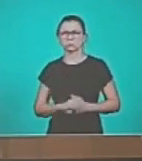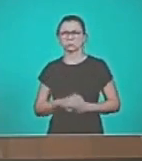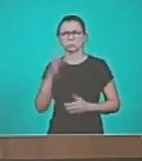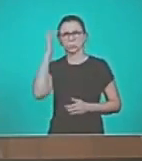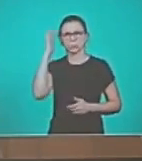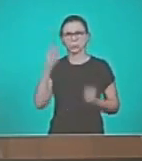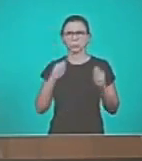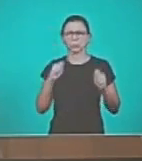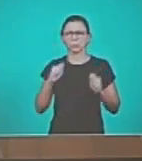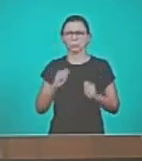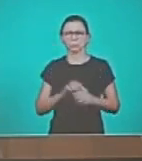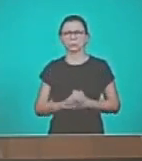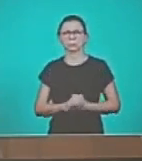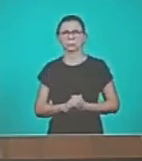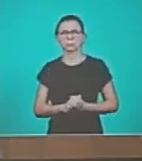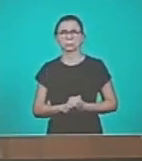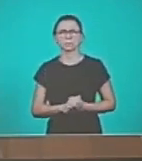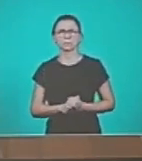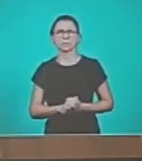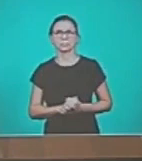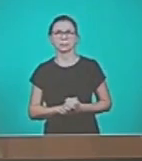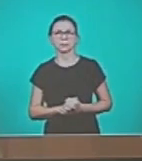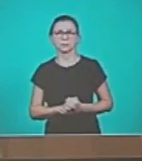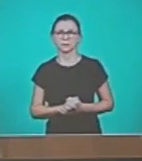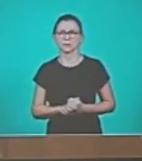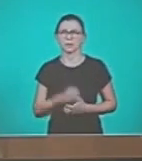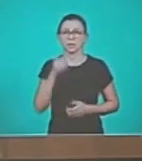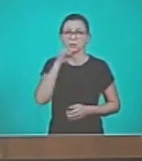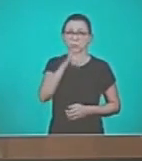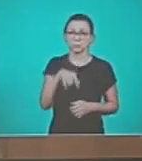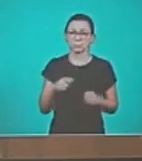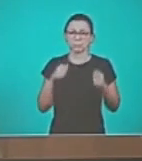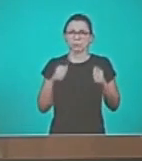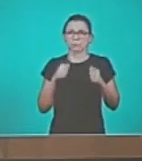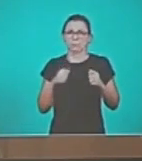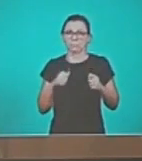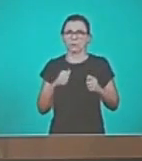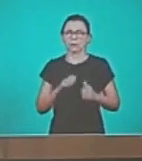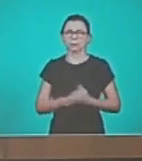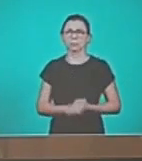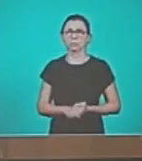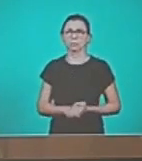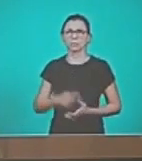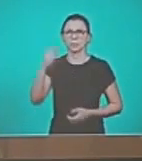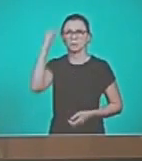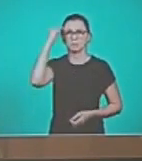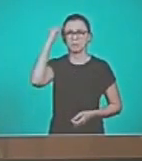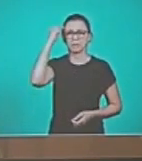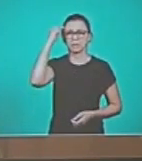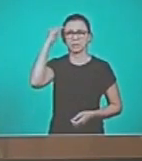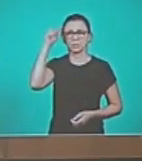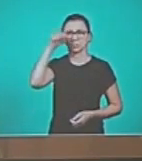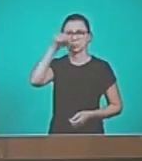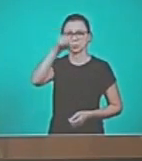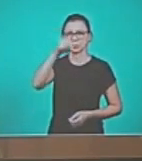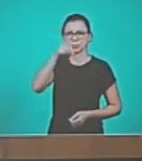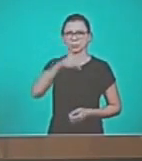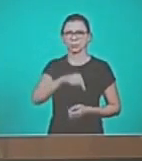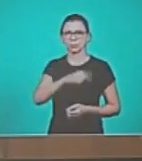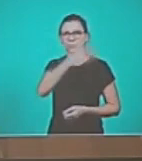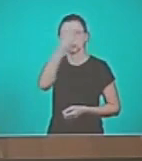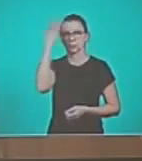can shiver and act like this while you are shivering and thinking that you